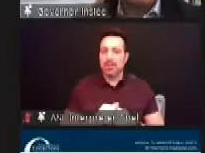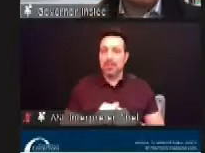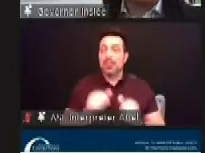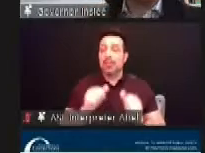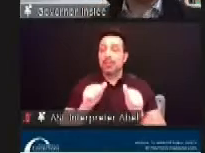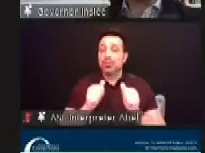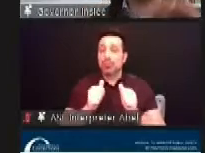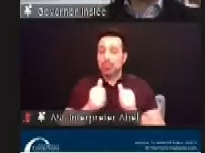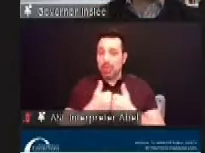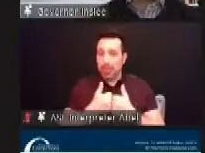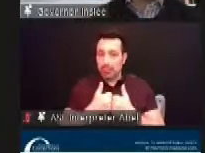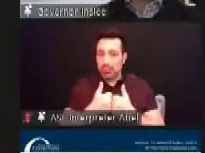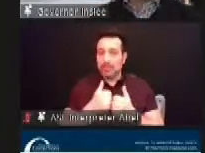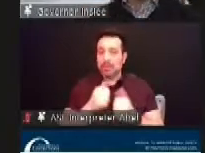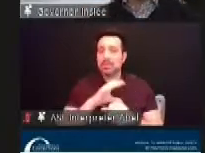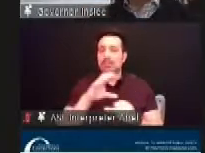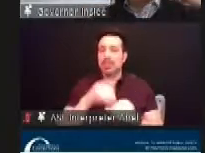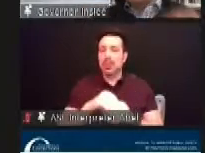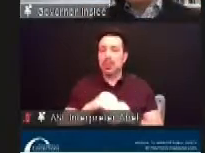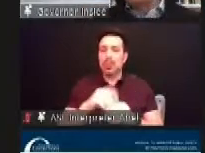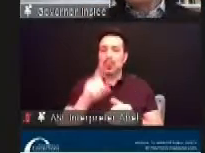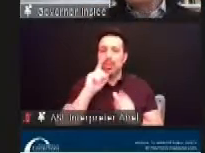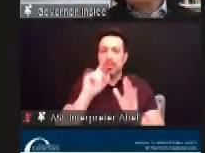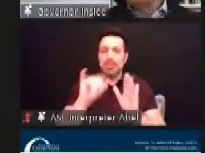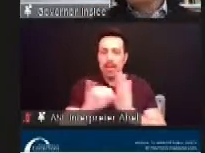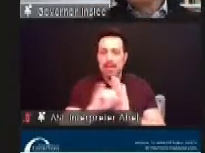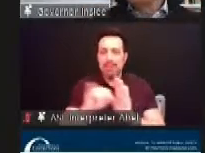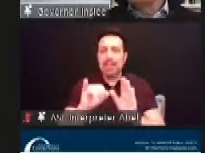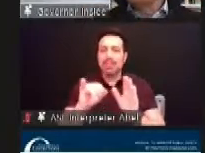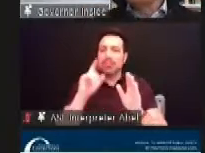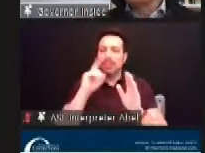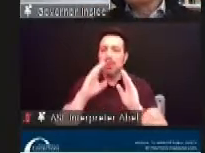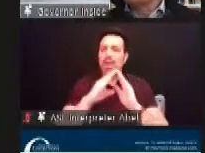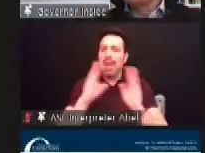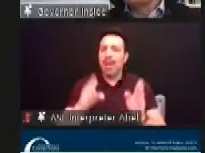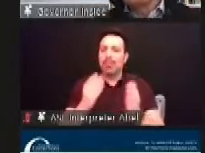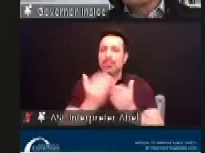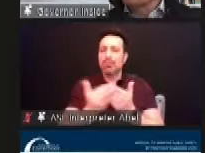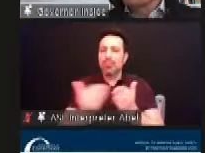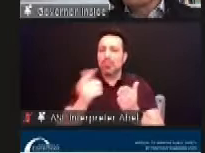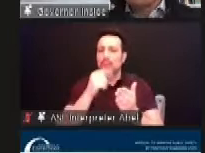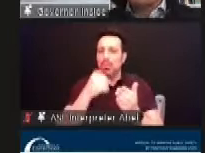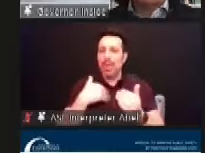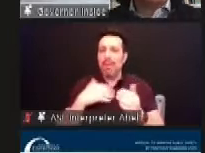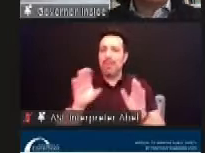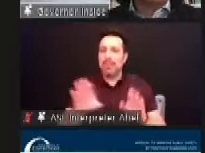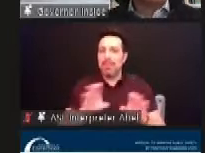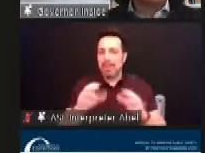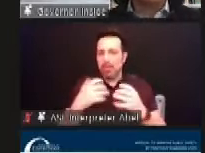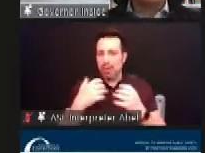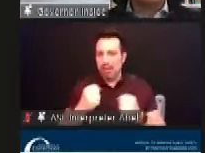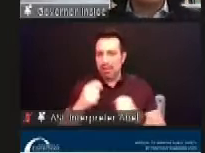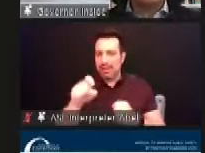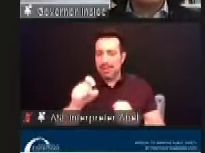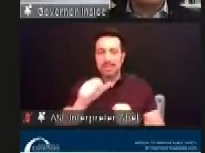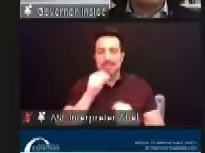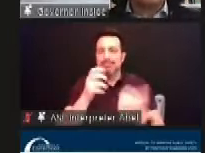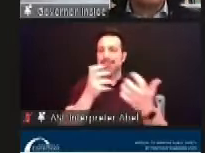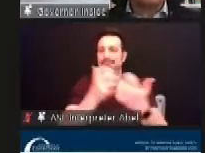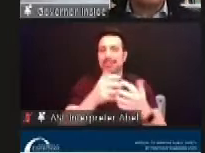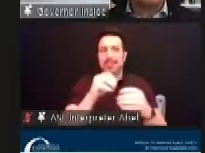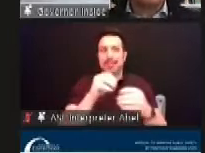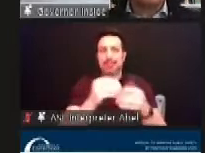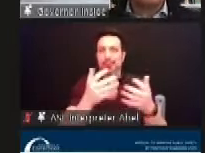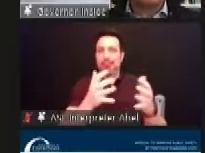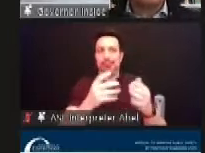Challenges include identification of housing resources for those that have behavioral health needs and don't fit into the